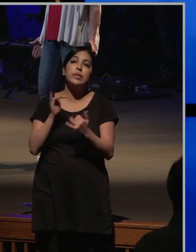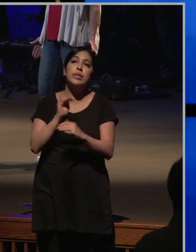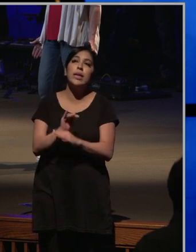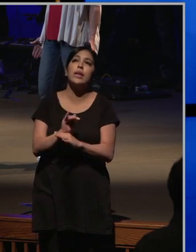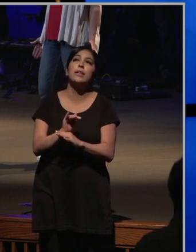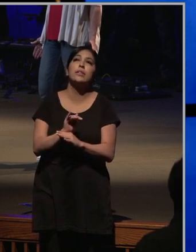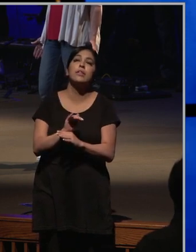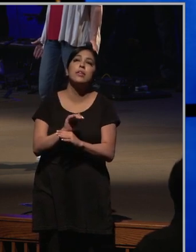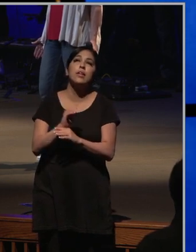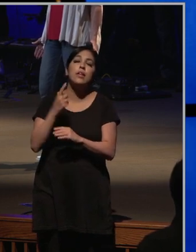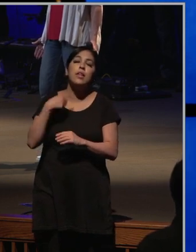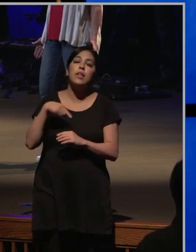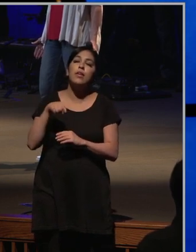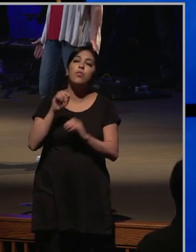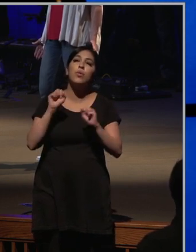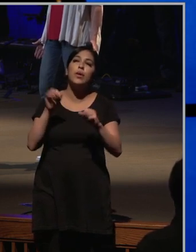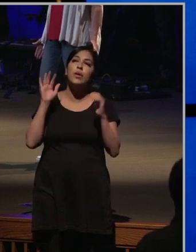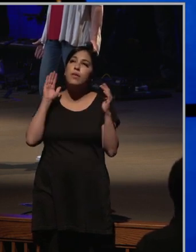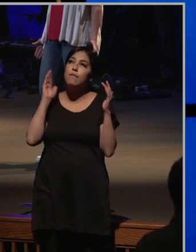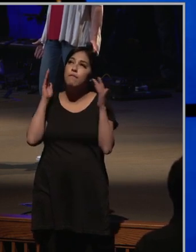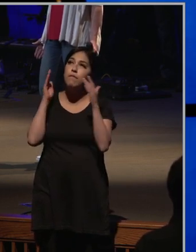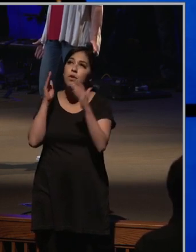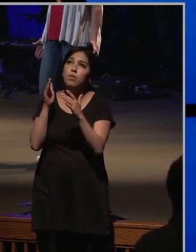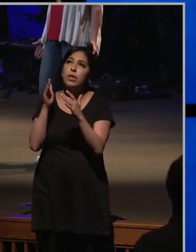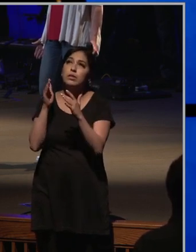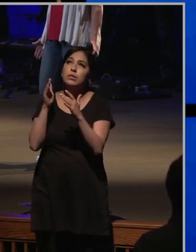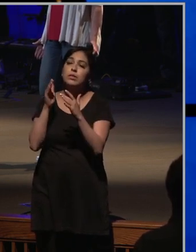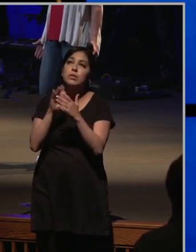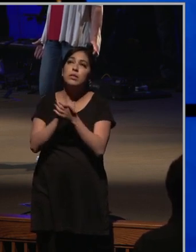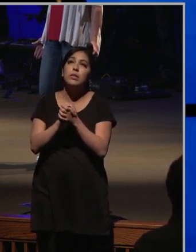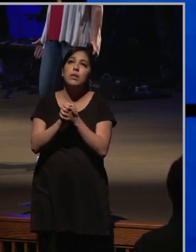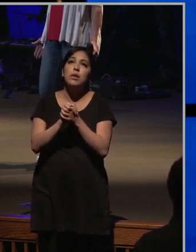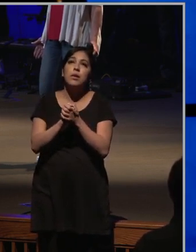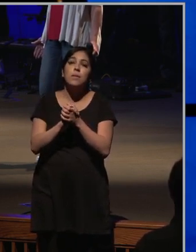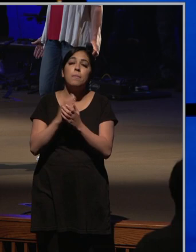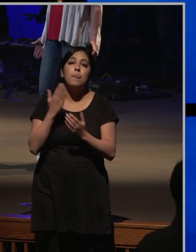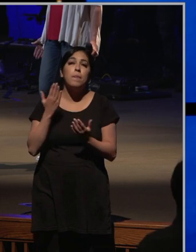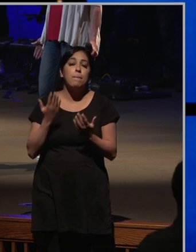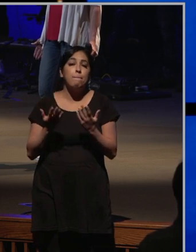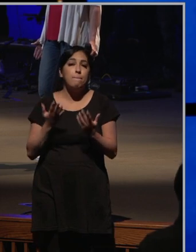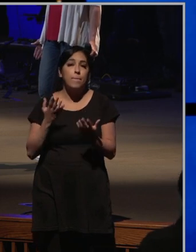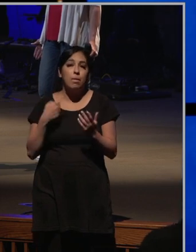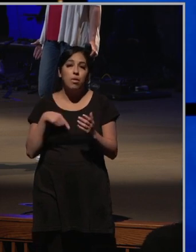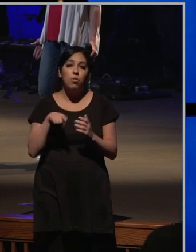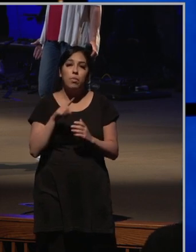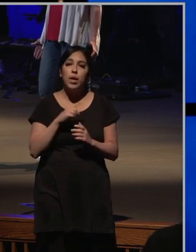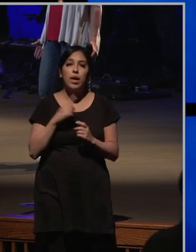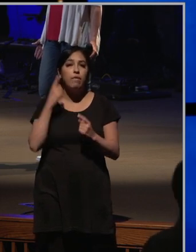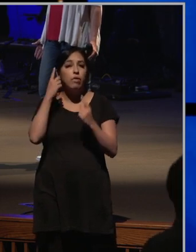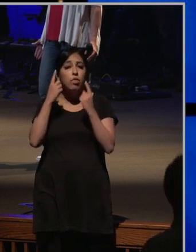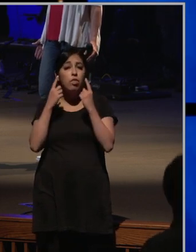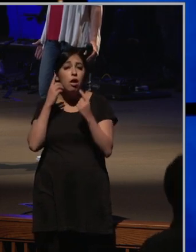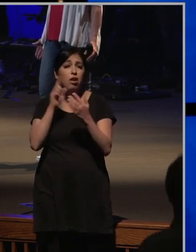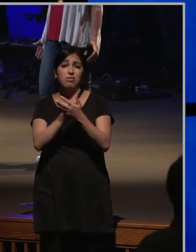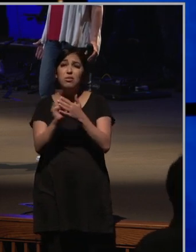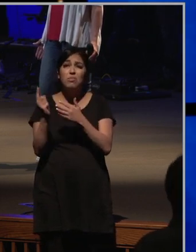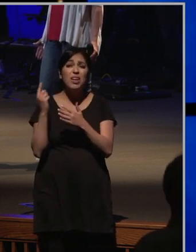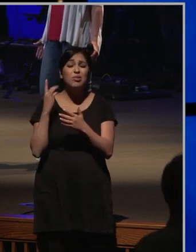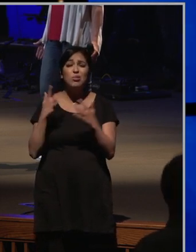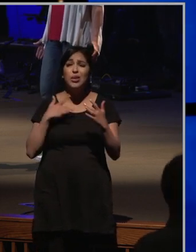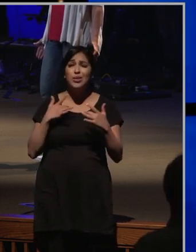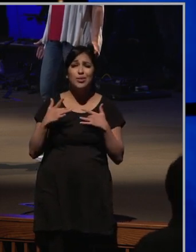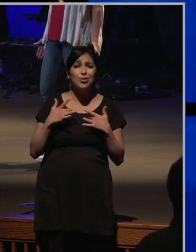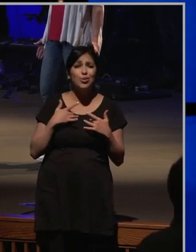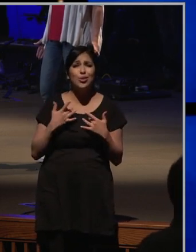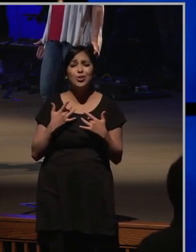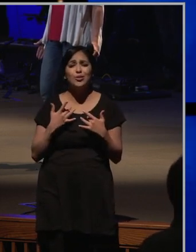hearts. You know how our minds can work, and we may have thoughts of the past week or just concerns that we have